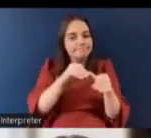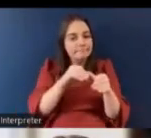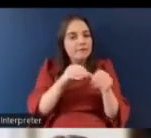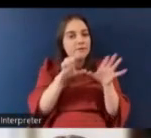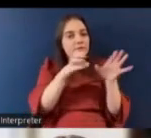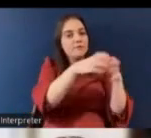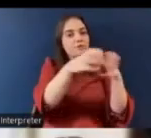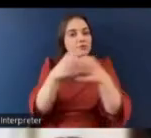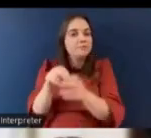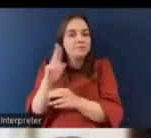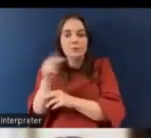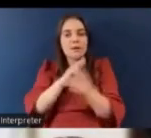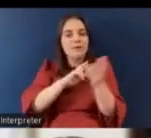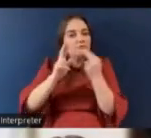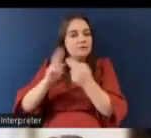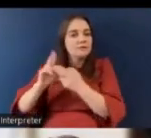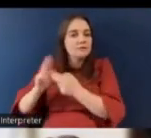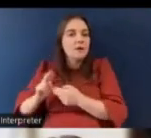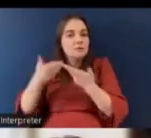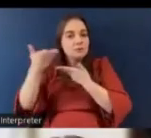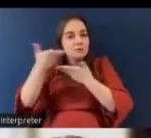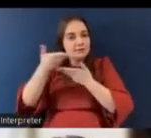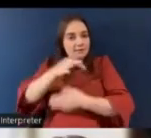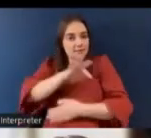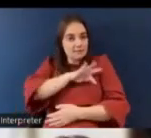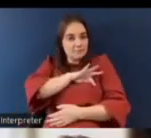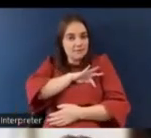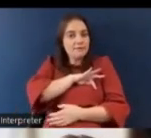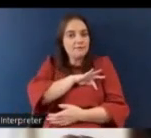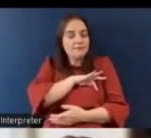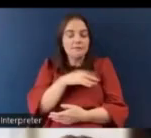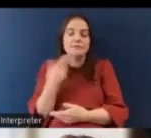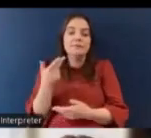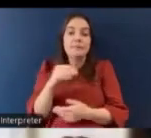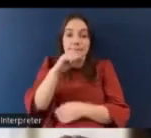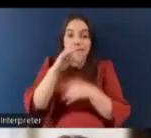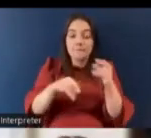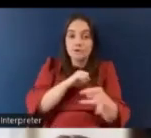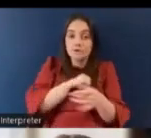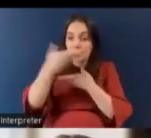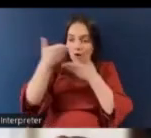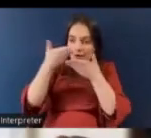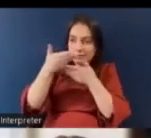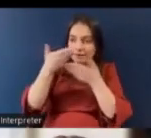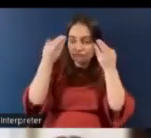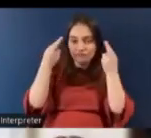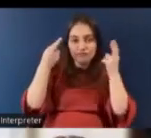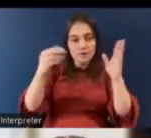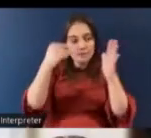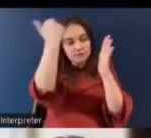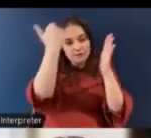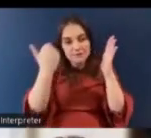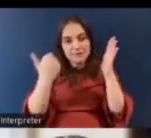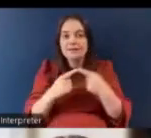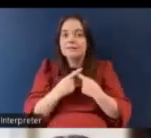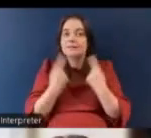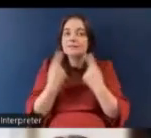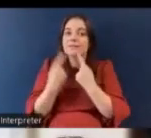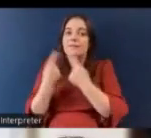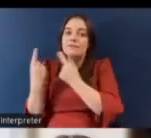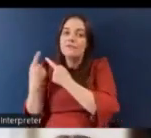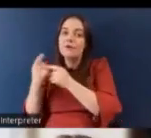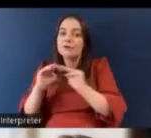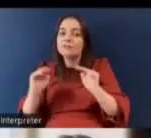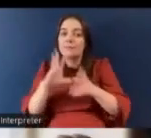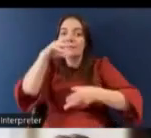to respond to these kinds of consultations, and to make sure that our consultations are representative of our very diverse memberships in